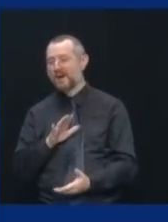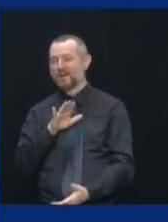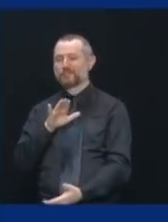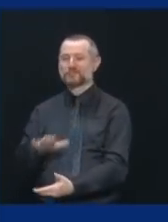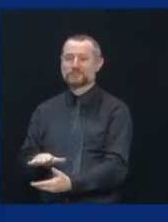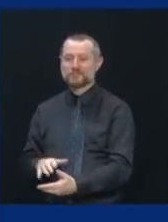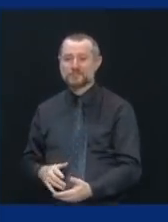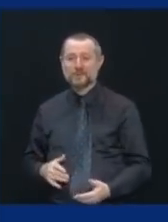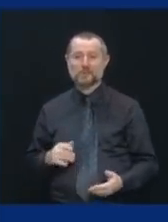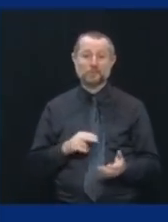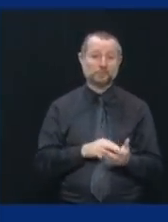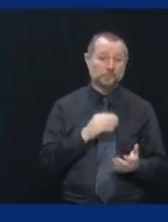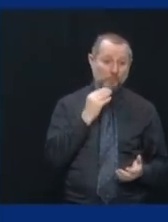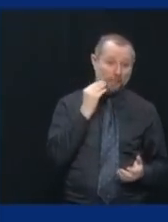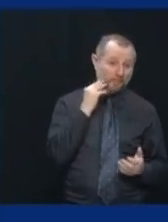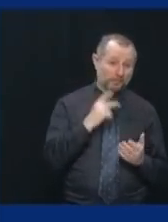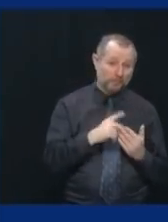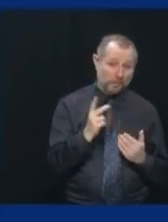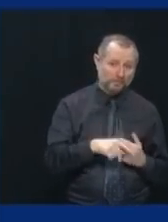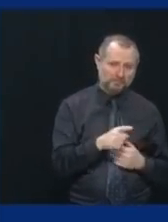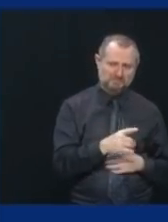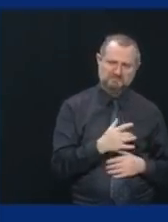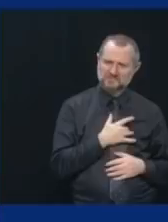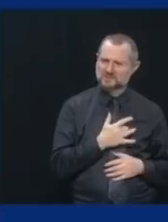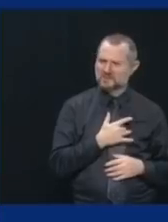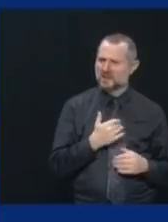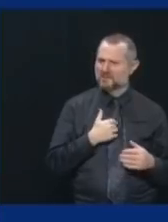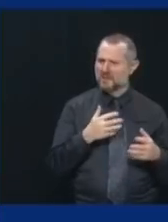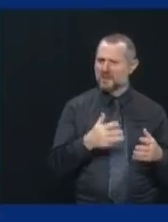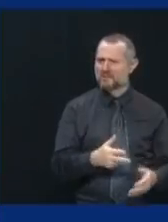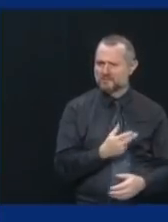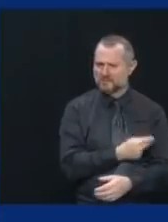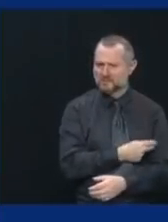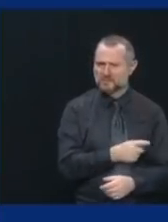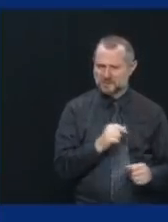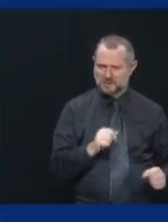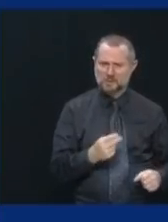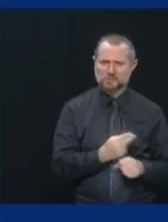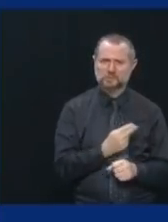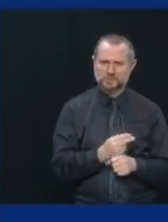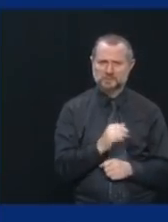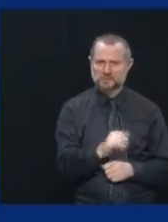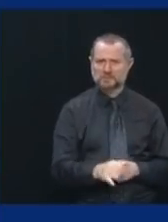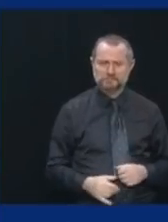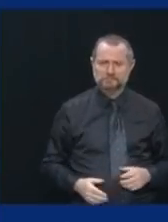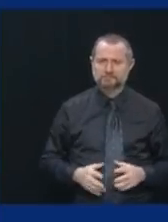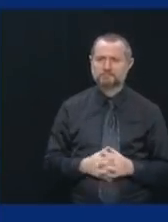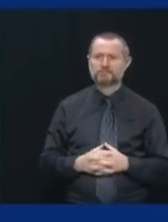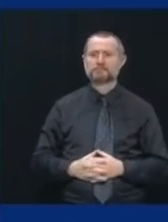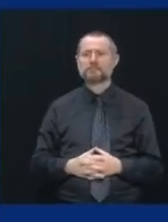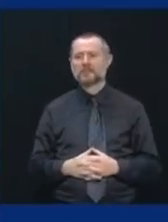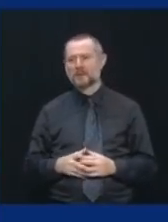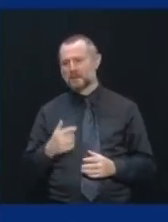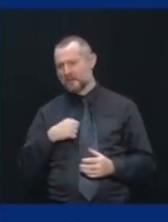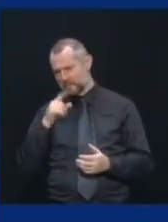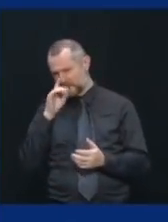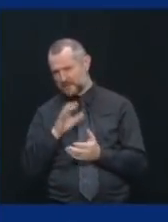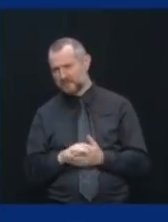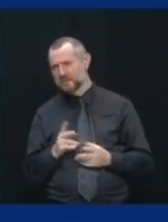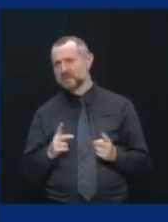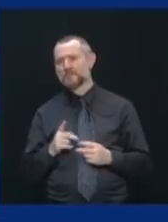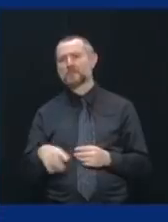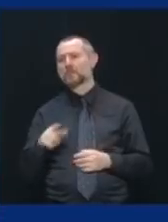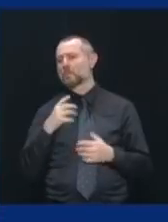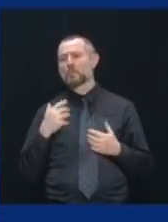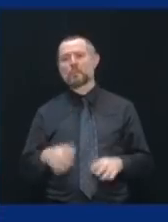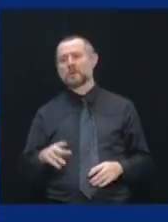home program, I believe there is excess in that program that we can reallocate. Second doses, I believe there are some people who are not coming back